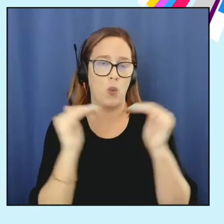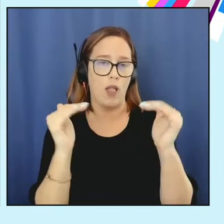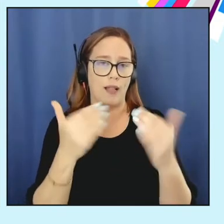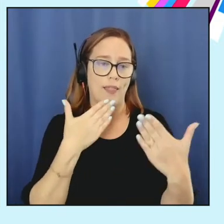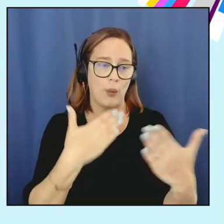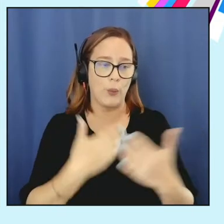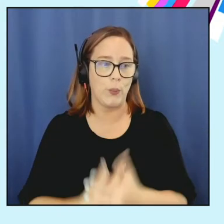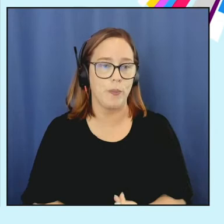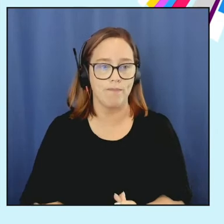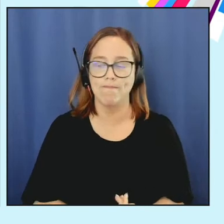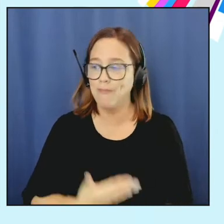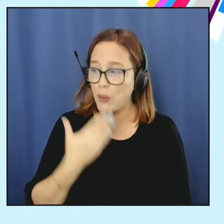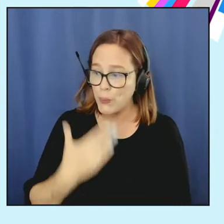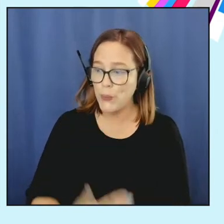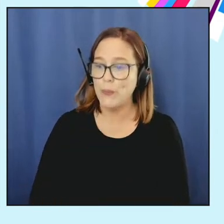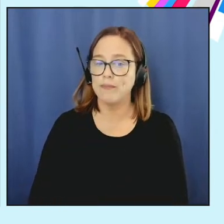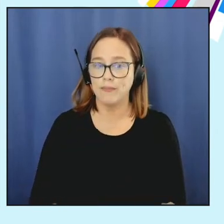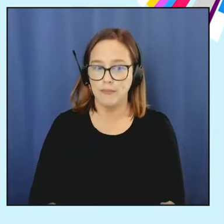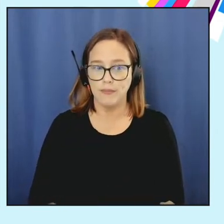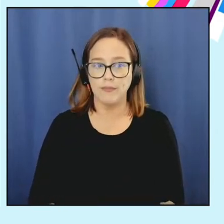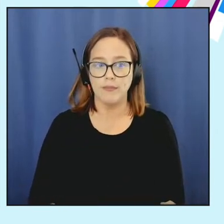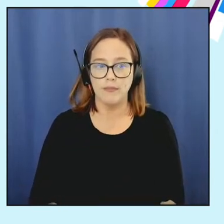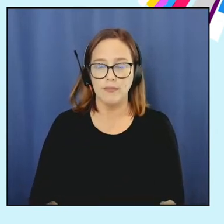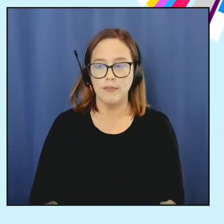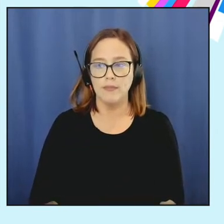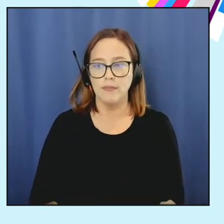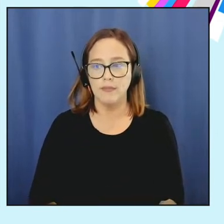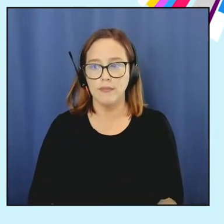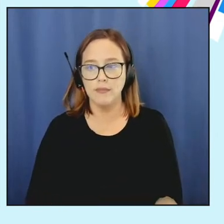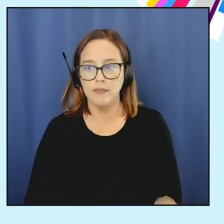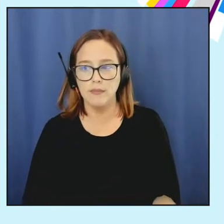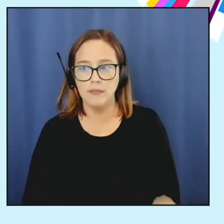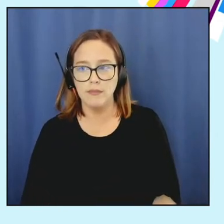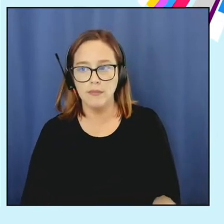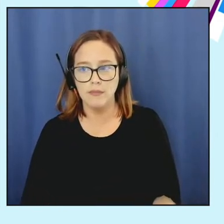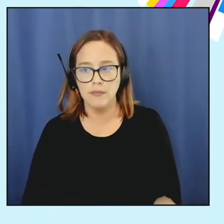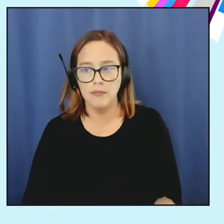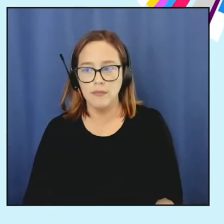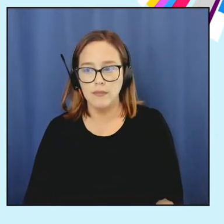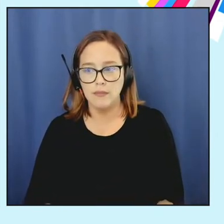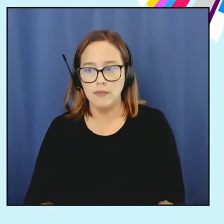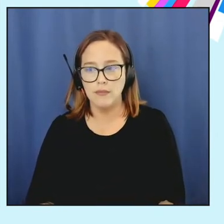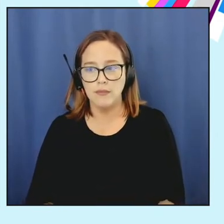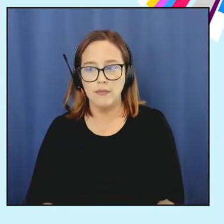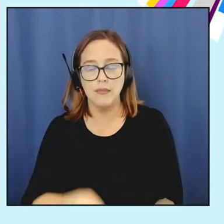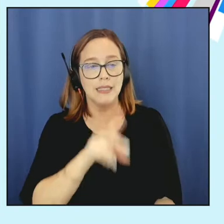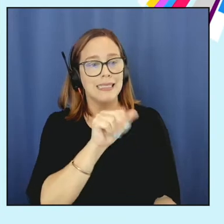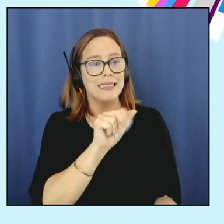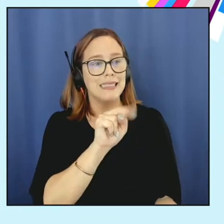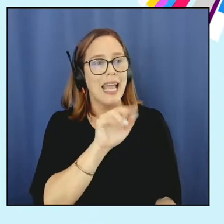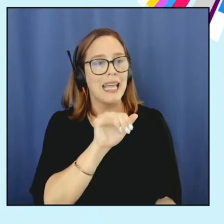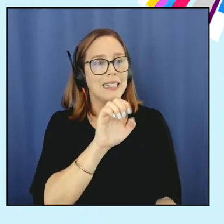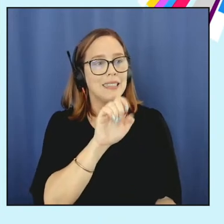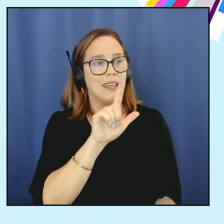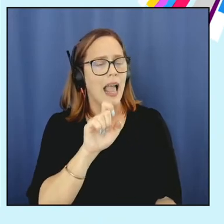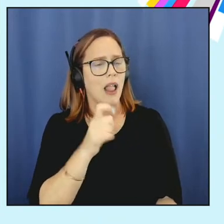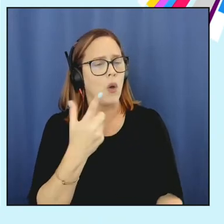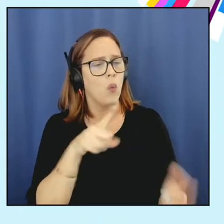Thank you. Anya, what about you? What motivates you to keep fighting? And what could we do as an organization to